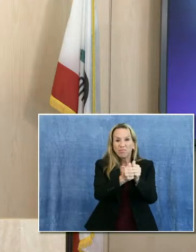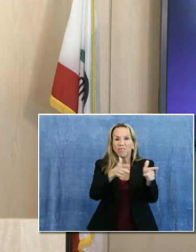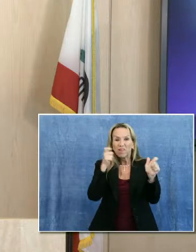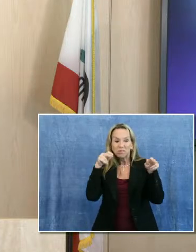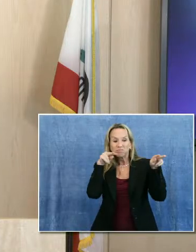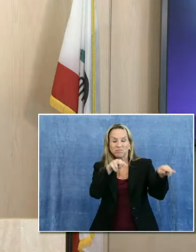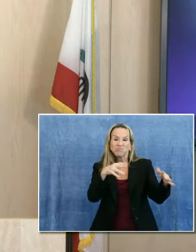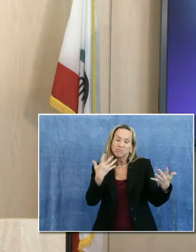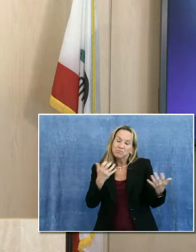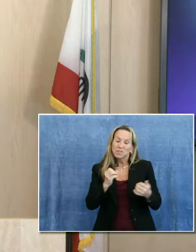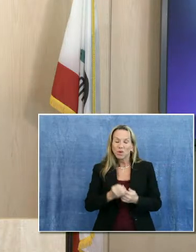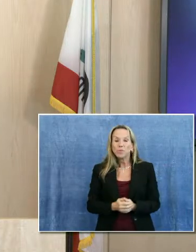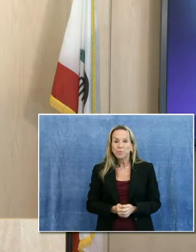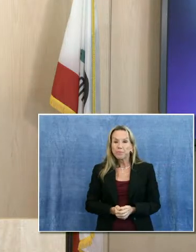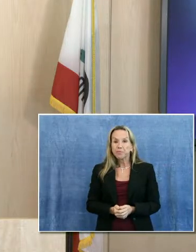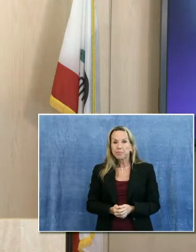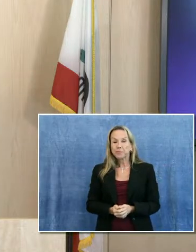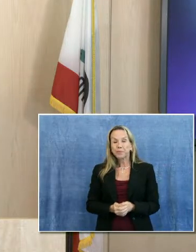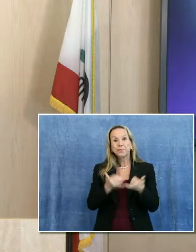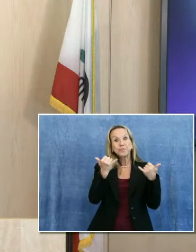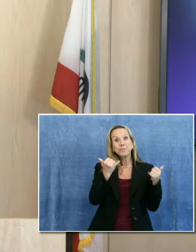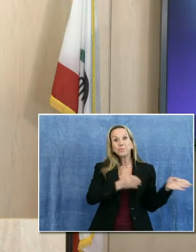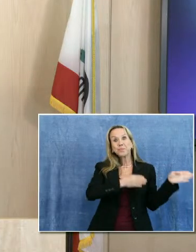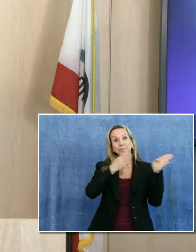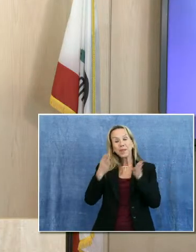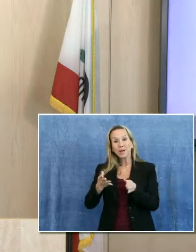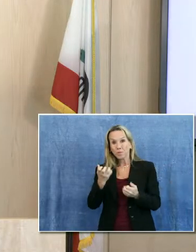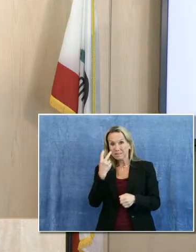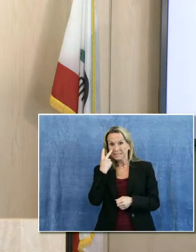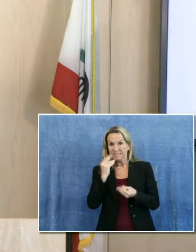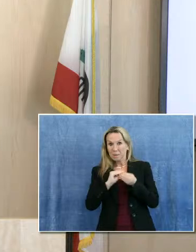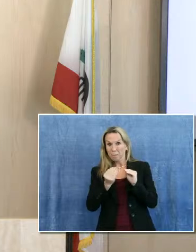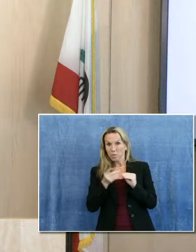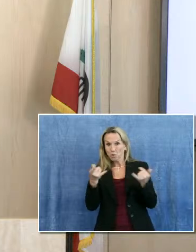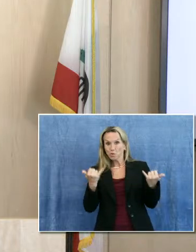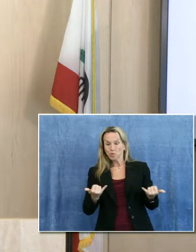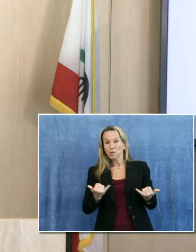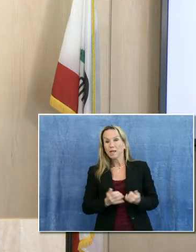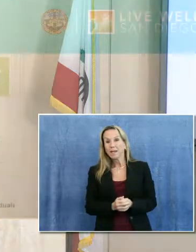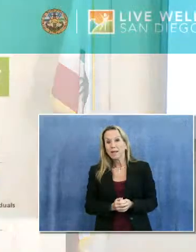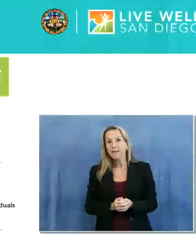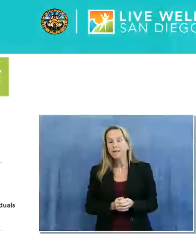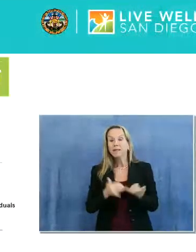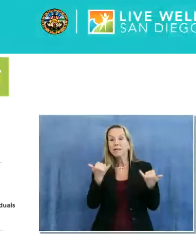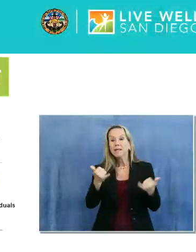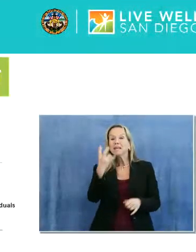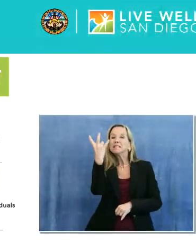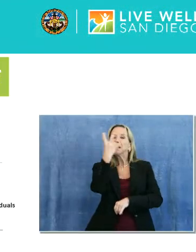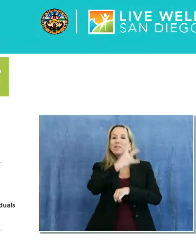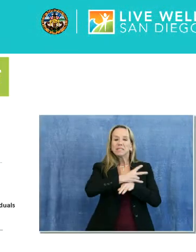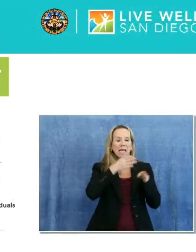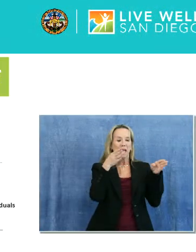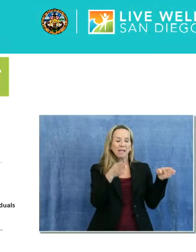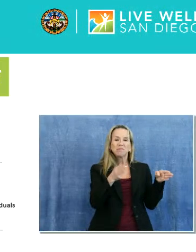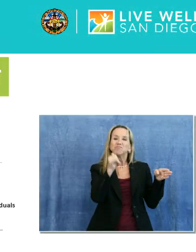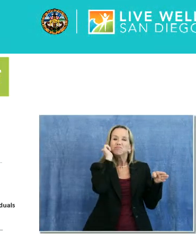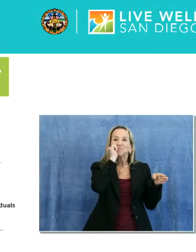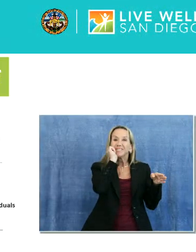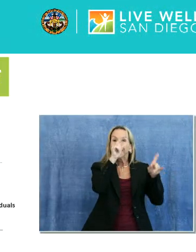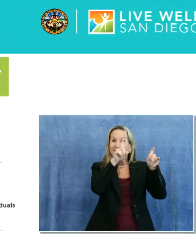cities. With that, let's jump into our numbers for today. Today we're reporting a 7-day average of daily tests